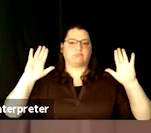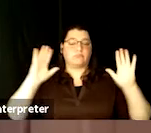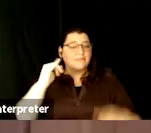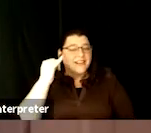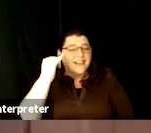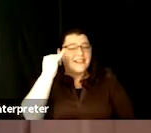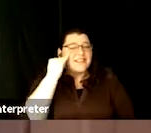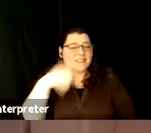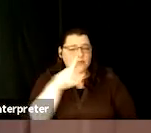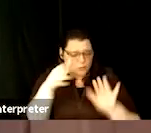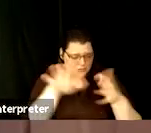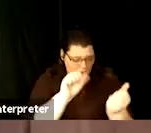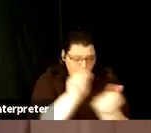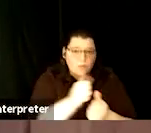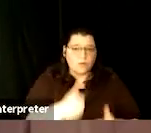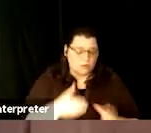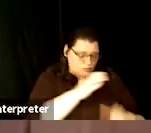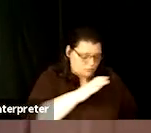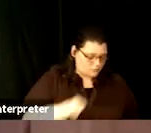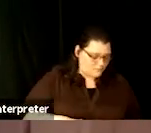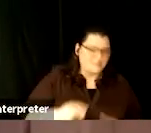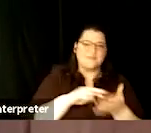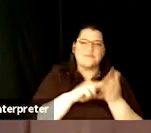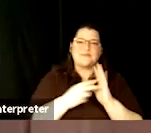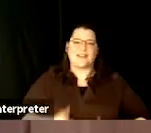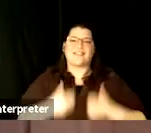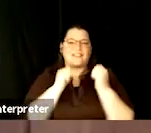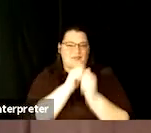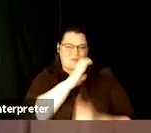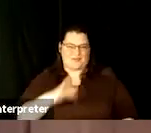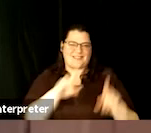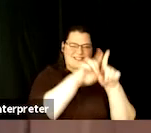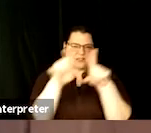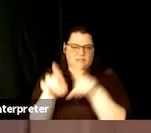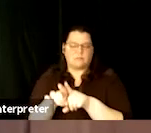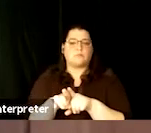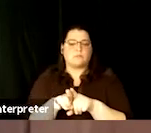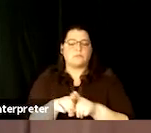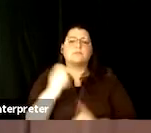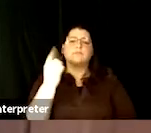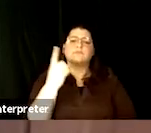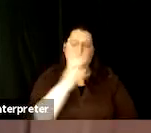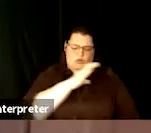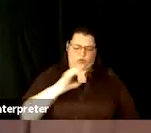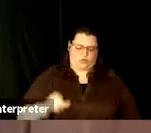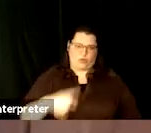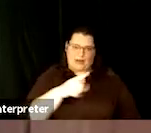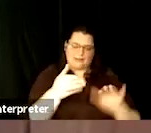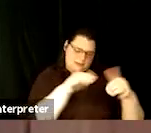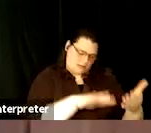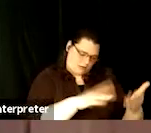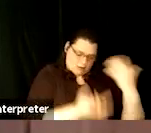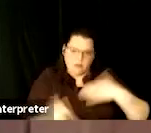again. Death no longer has dominion over him. The death he died to